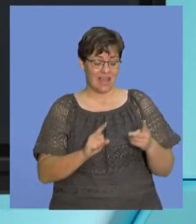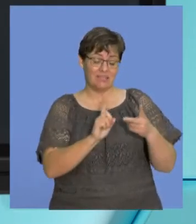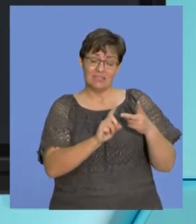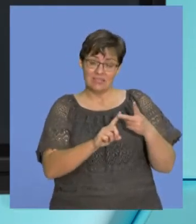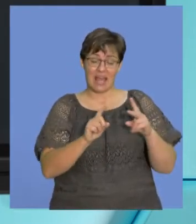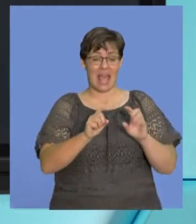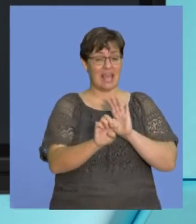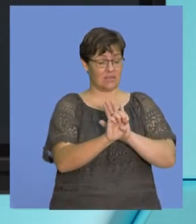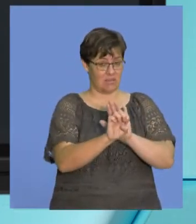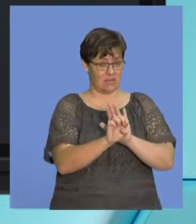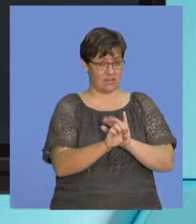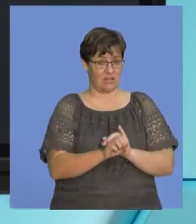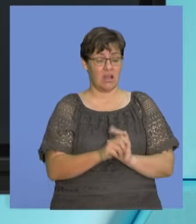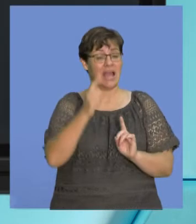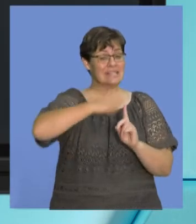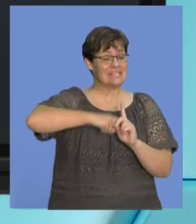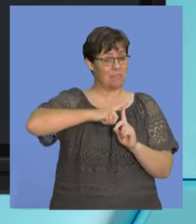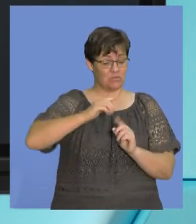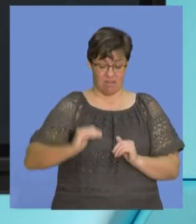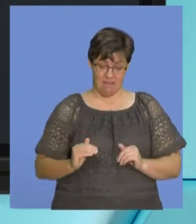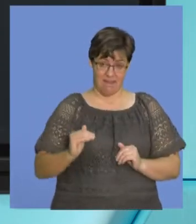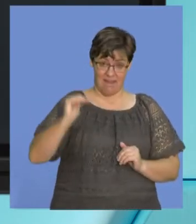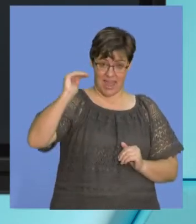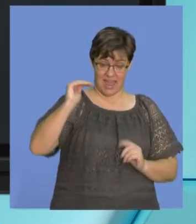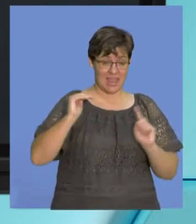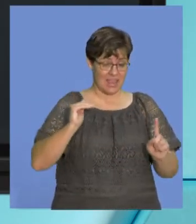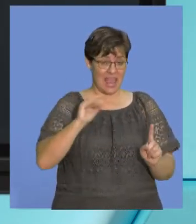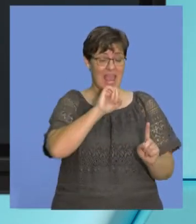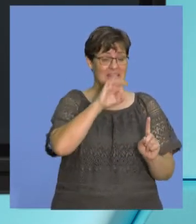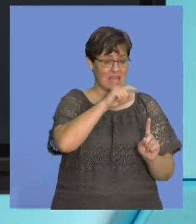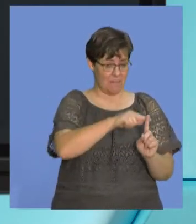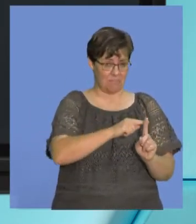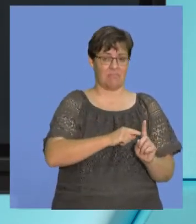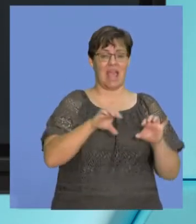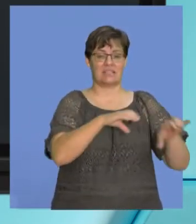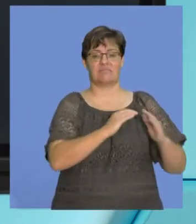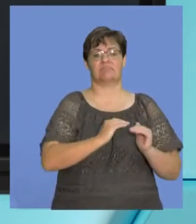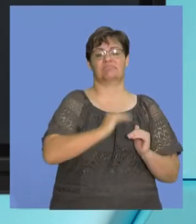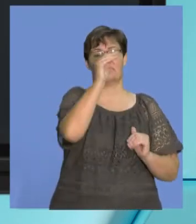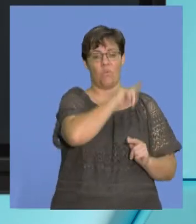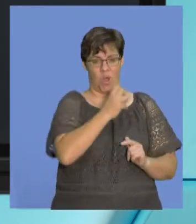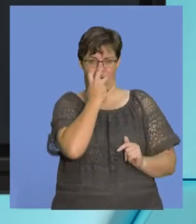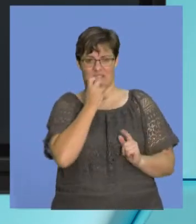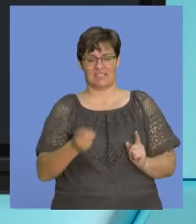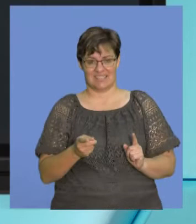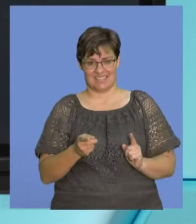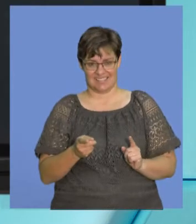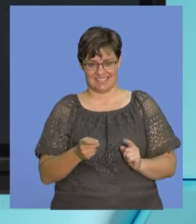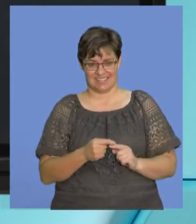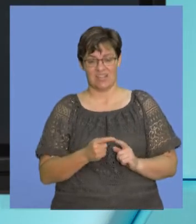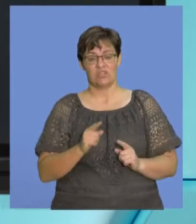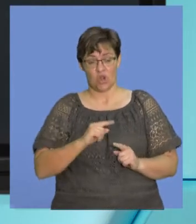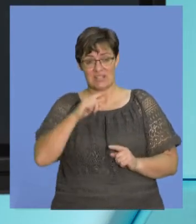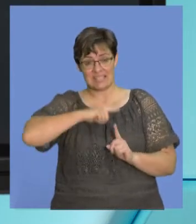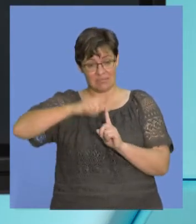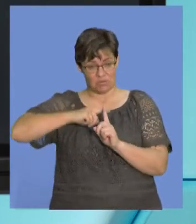in another example, we know that as the temperature increases, the enzyme activity increases. That's because the